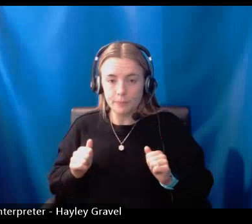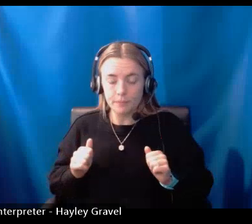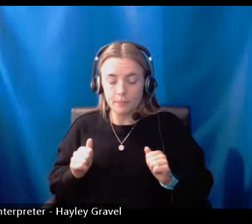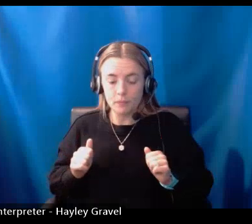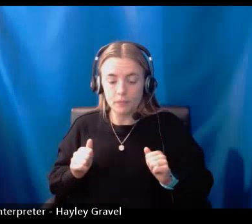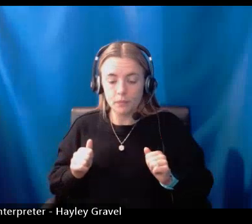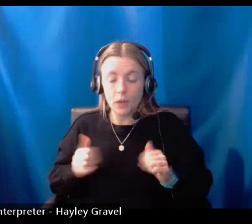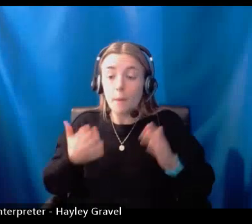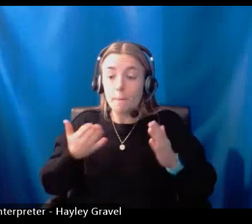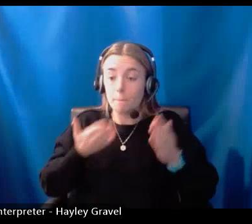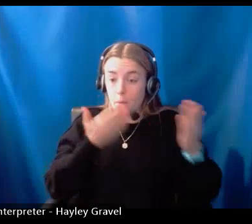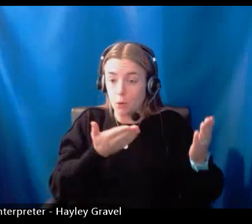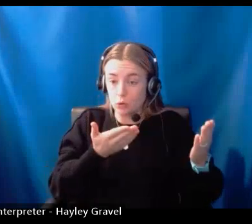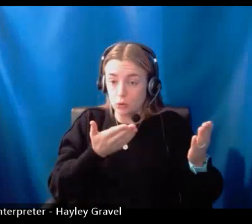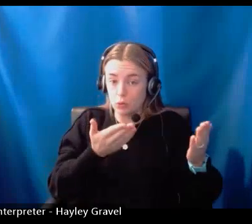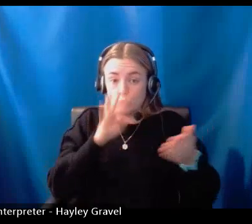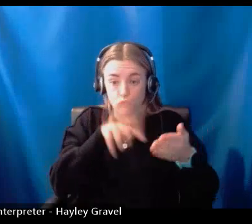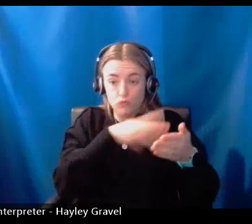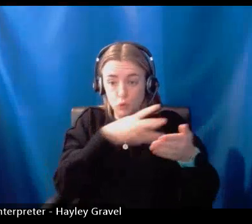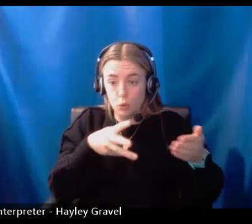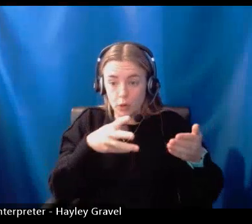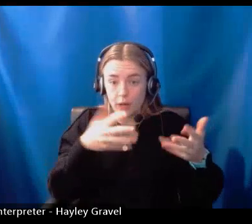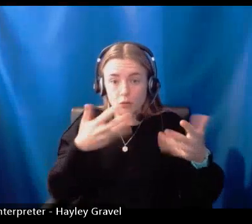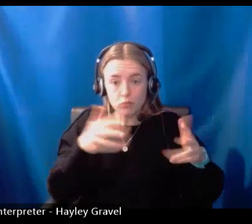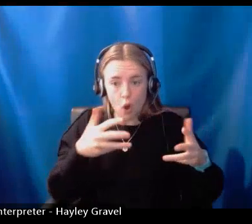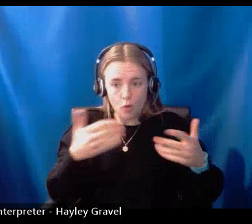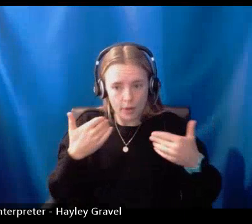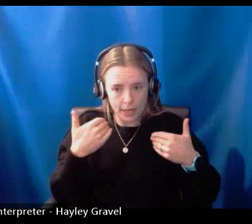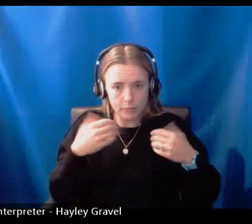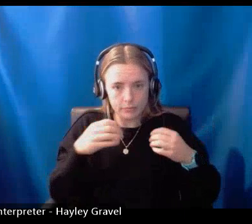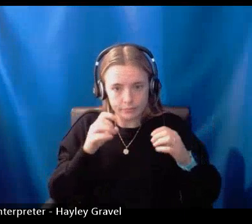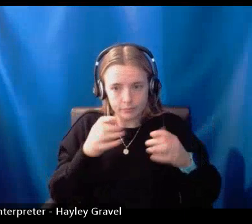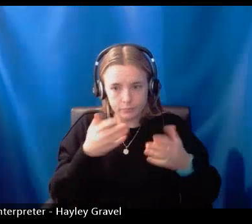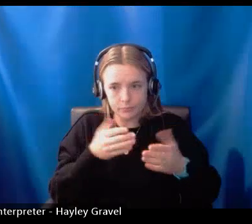the rubric to the proposal in your PowerPoint, so you should have it in your.